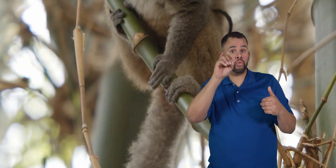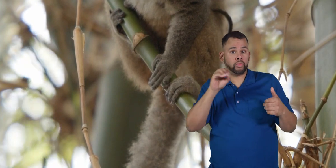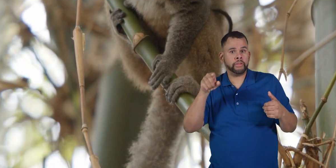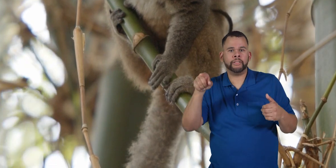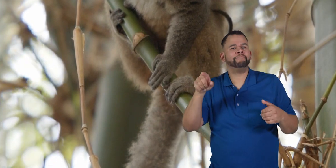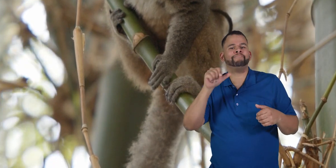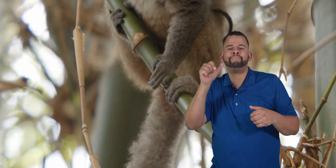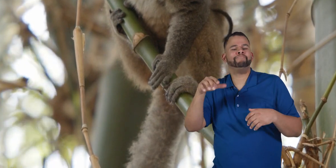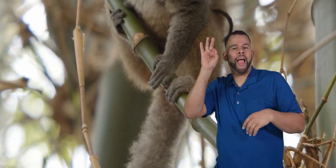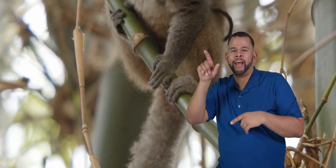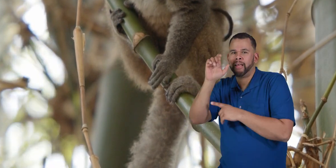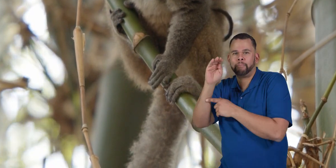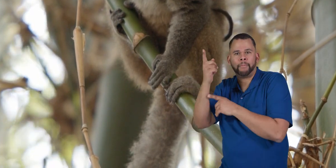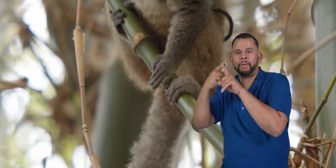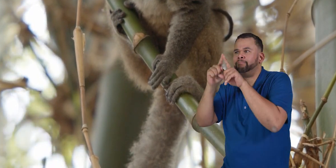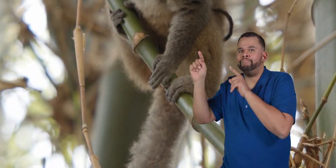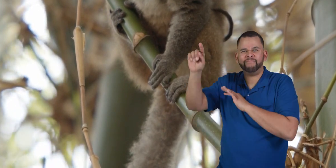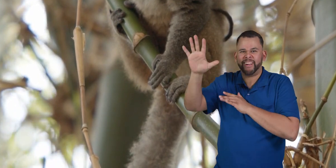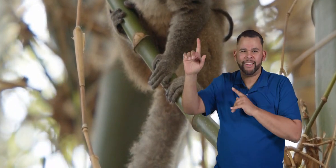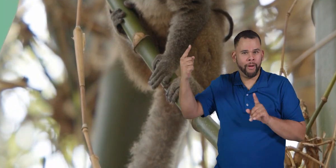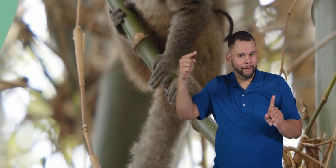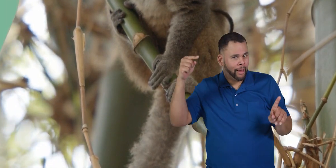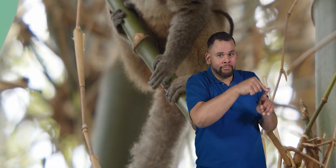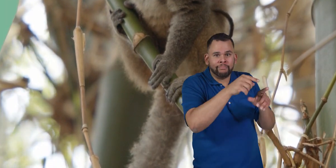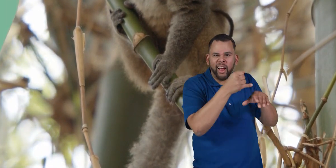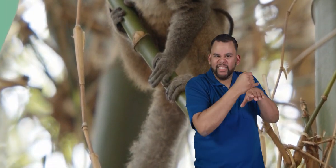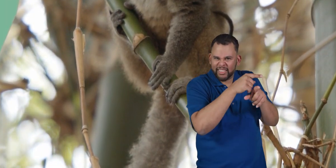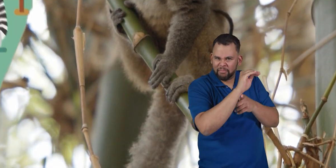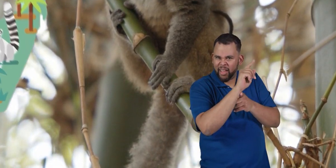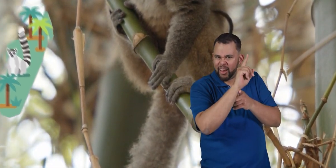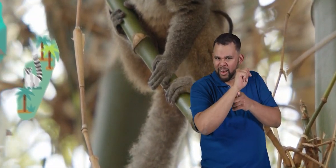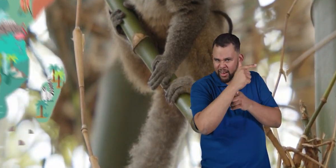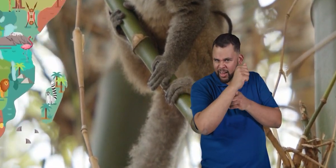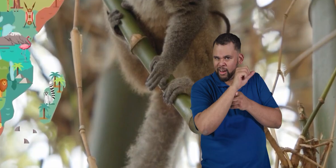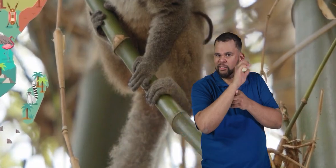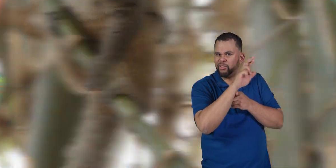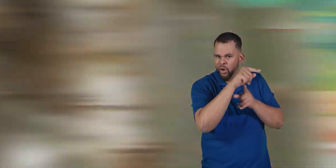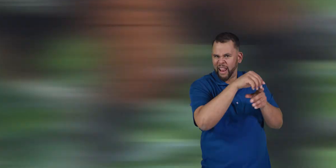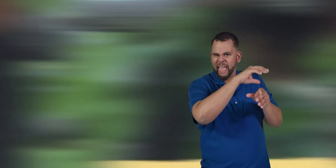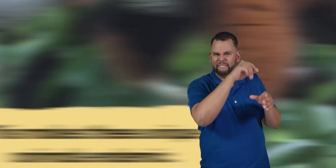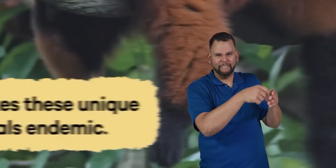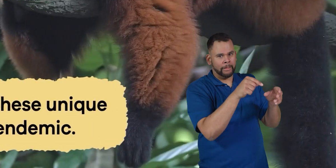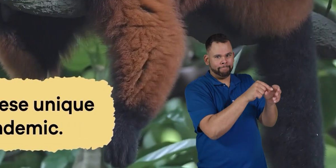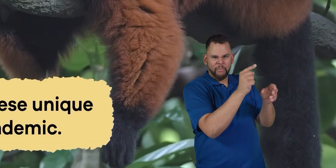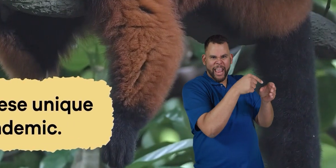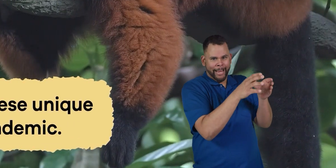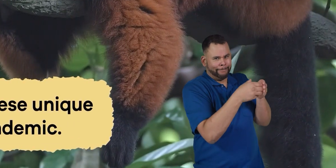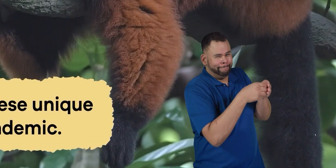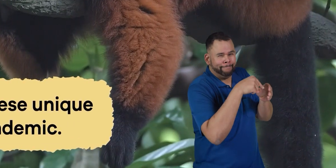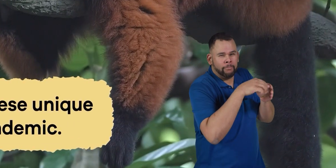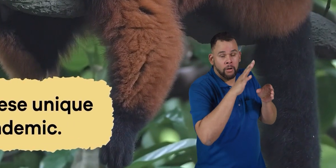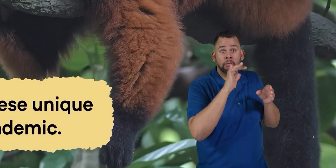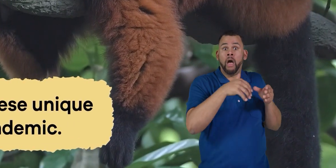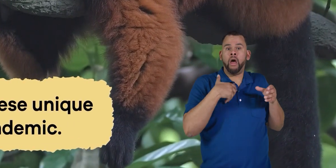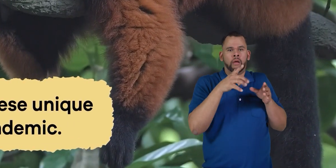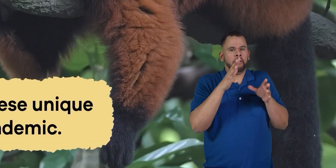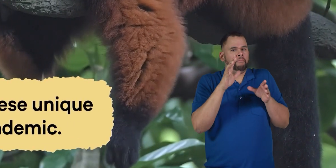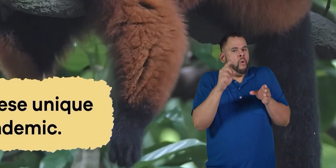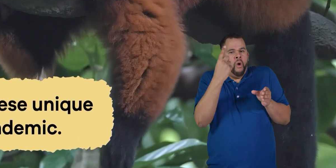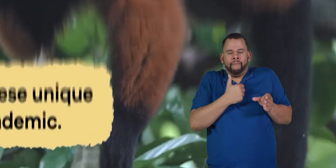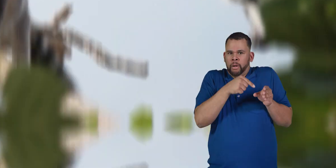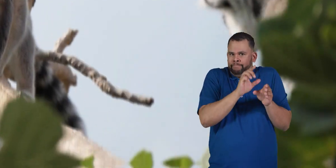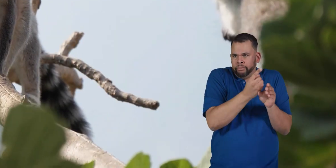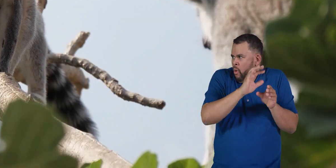won't find lemurs anywhere in the world except for the island country of madagascar in africa this makes these unique animals